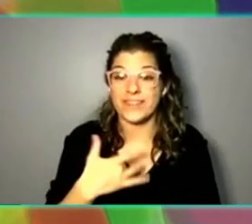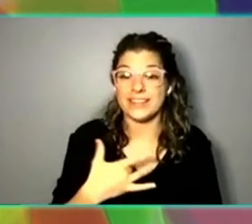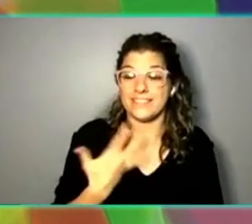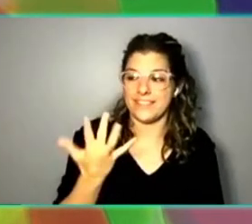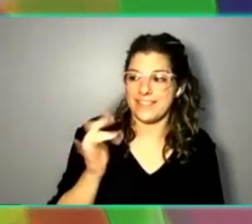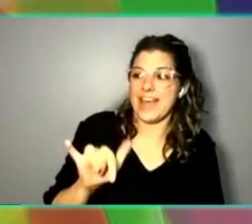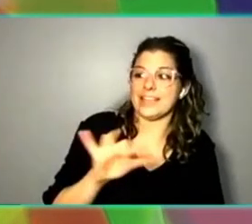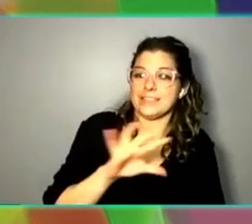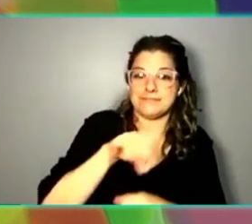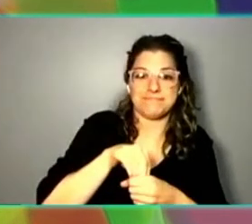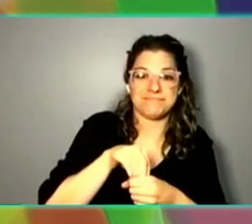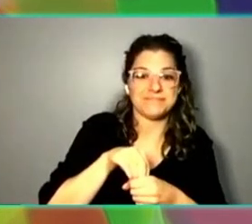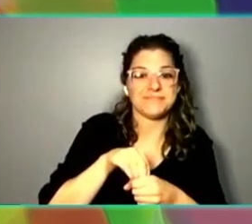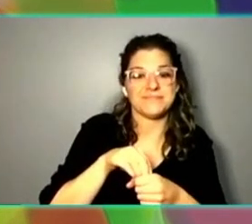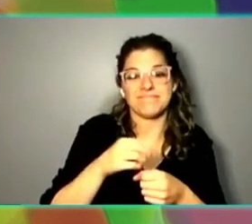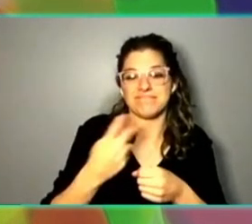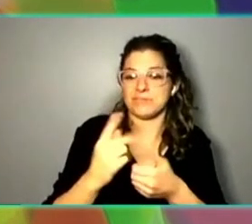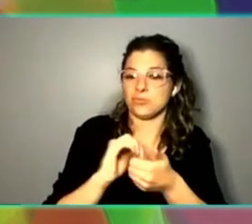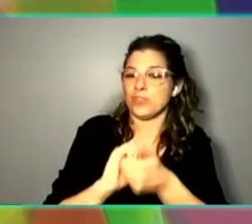part of it. Just,